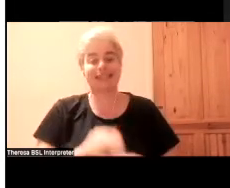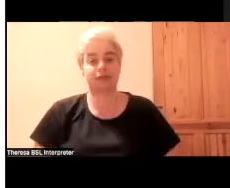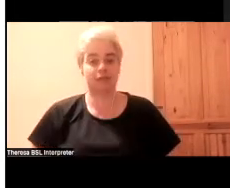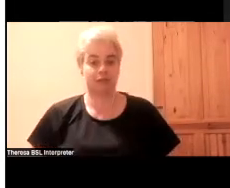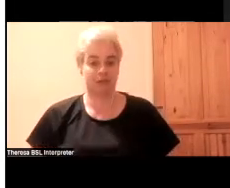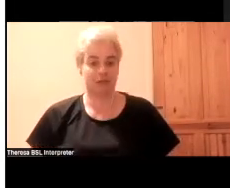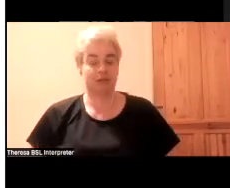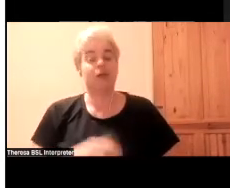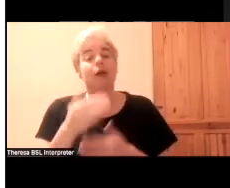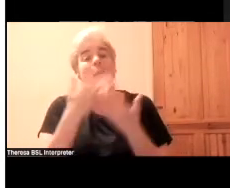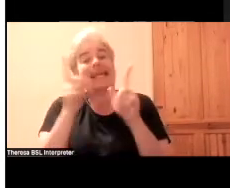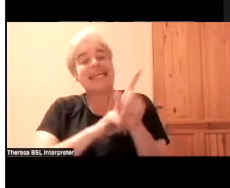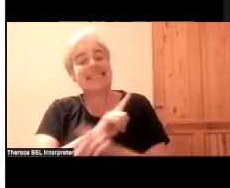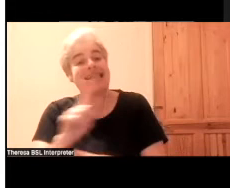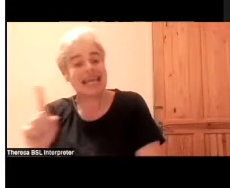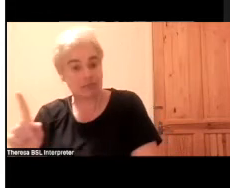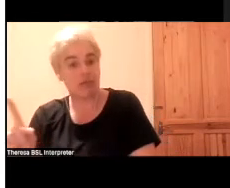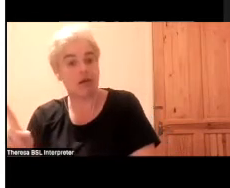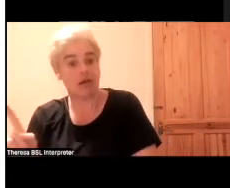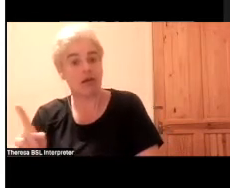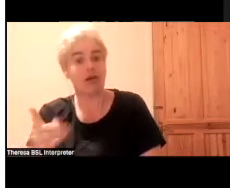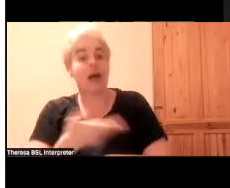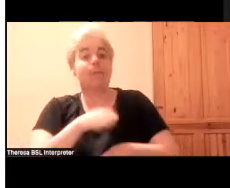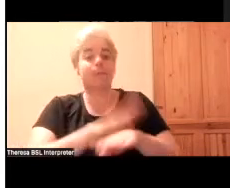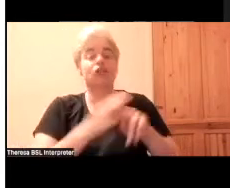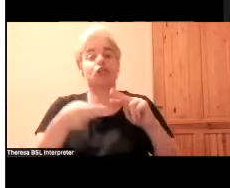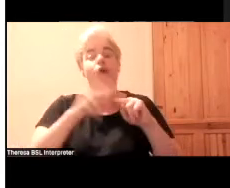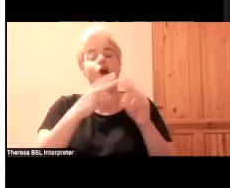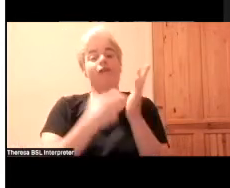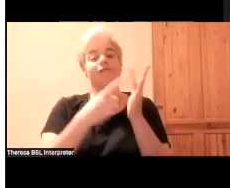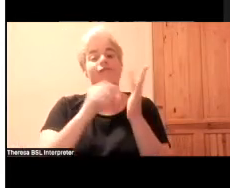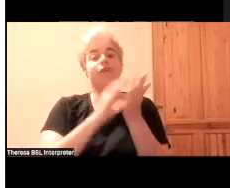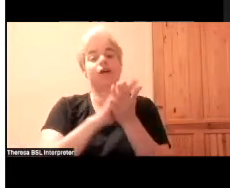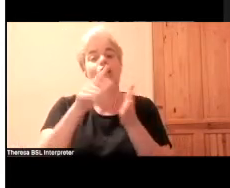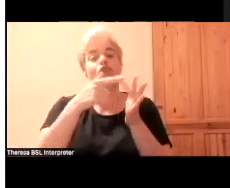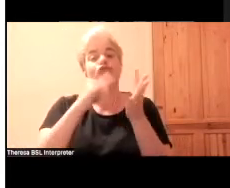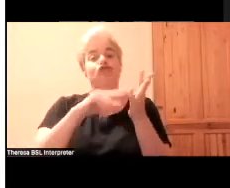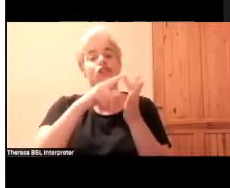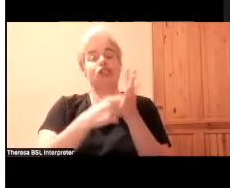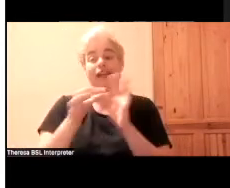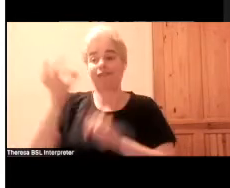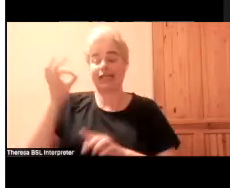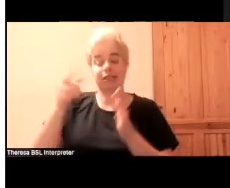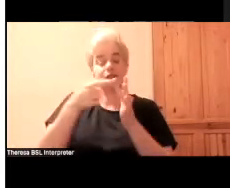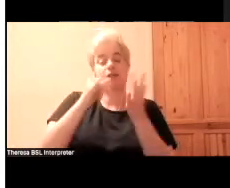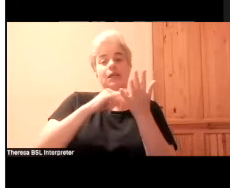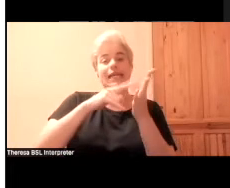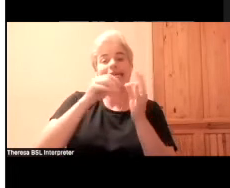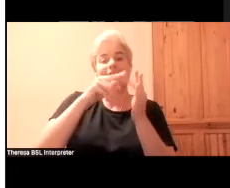Many years later, the Bishop of Rochester invited Isabella